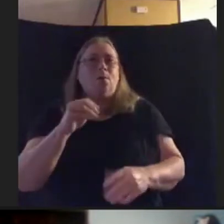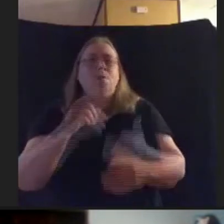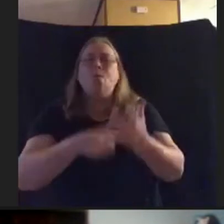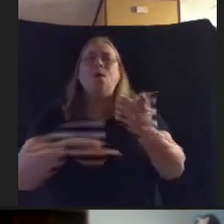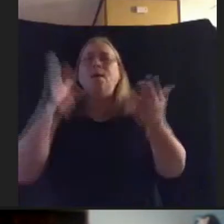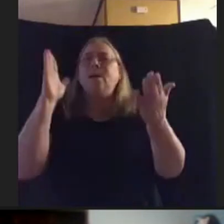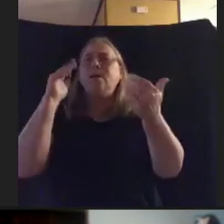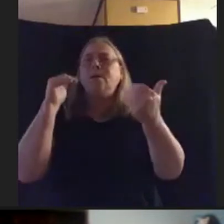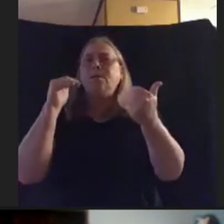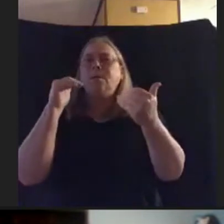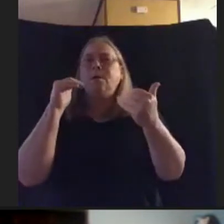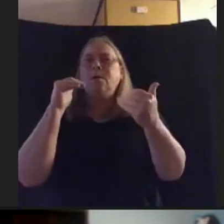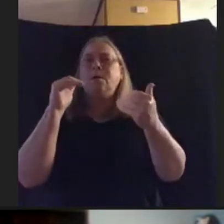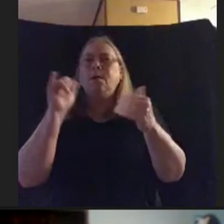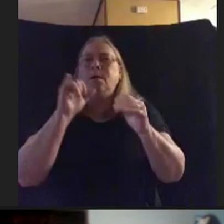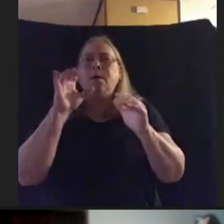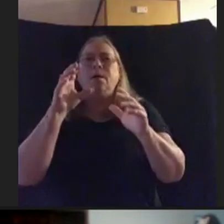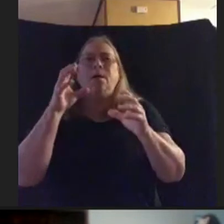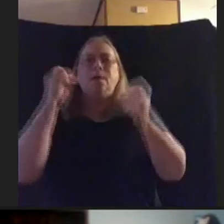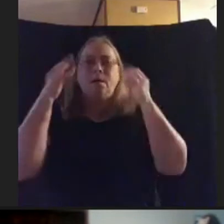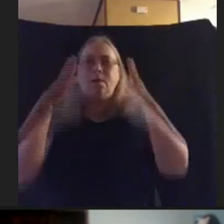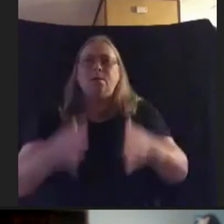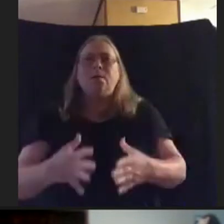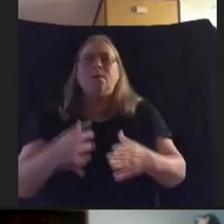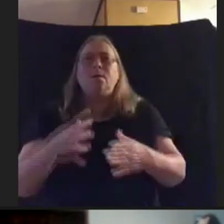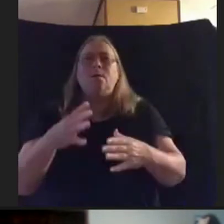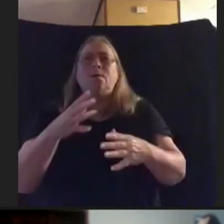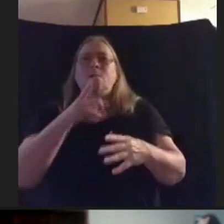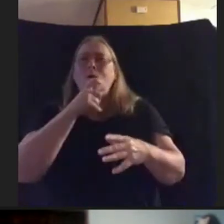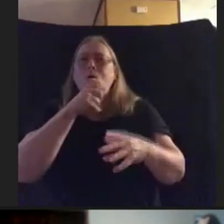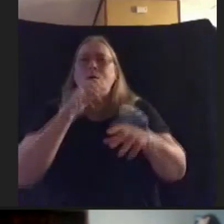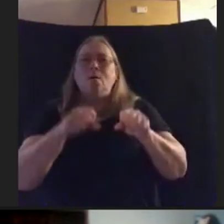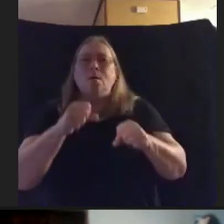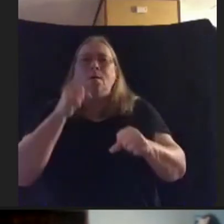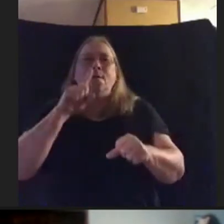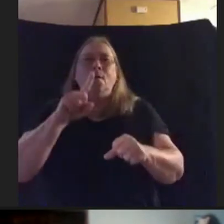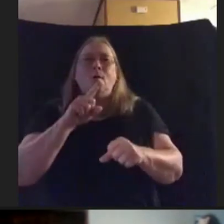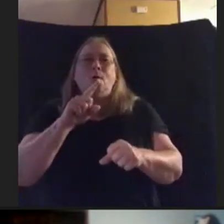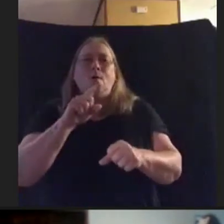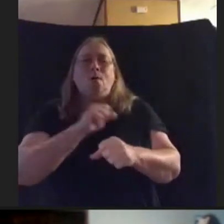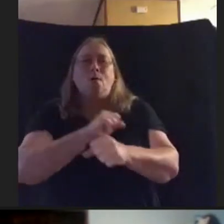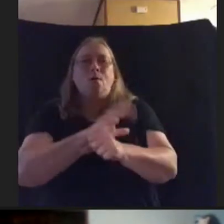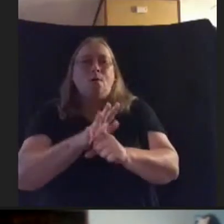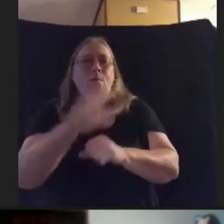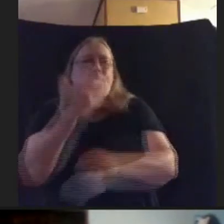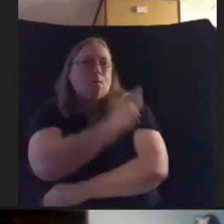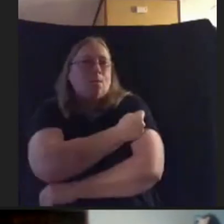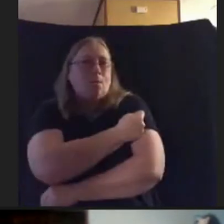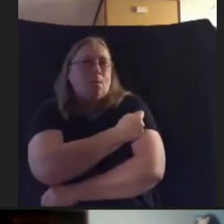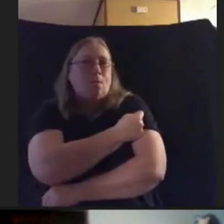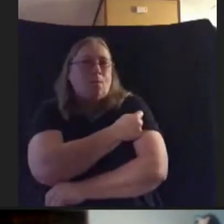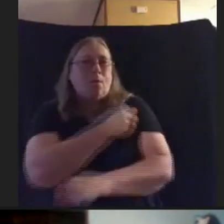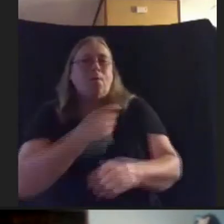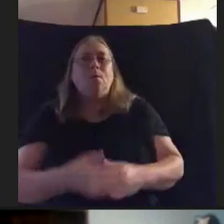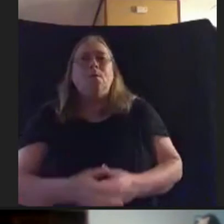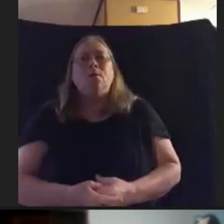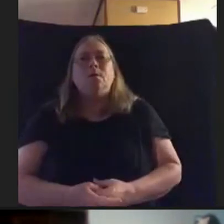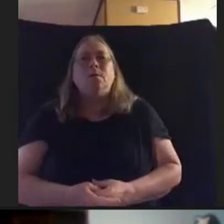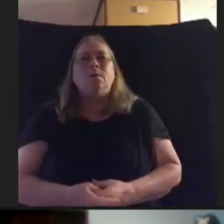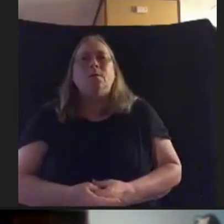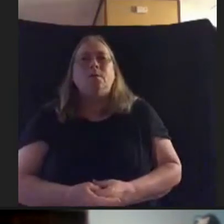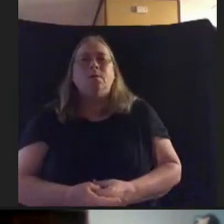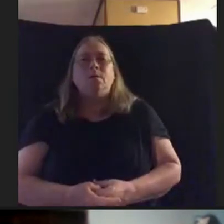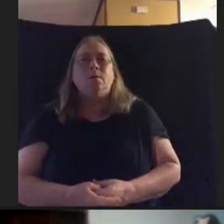make teachers and first responders eligible for COVID-19 vaccine? Dr. Dobbs or Dr. Byers?